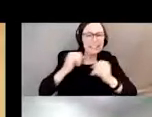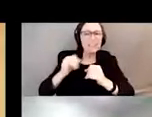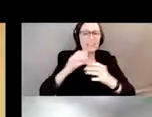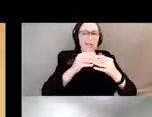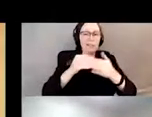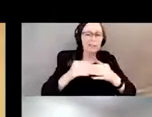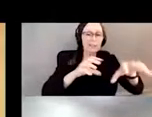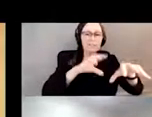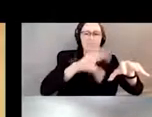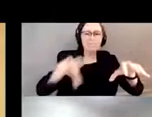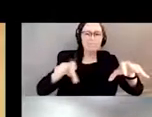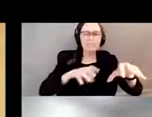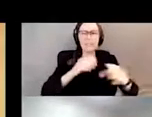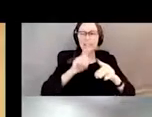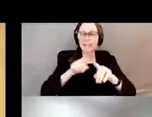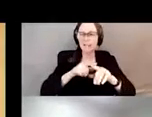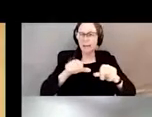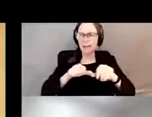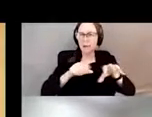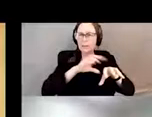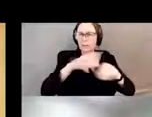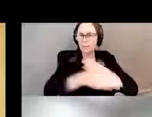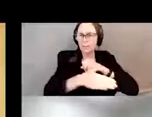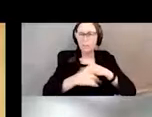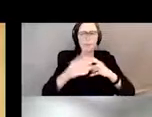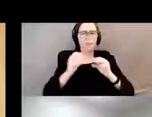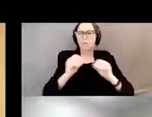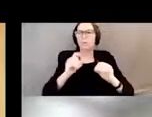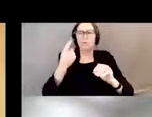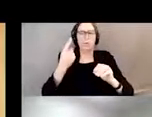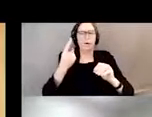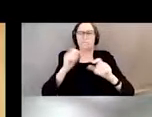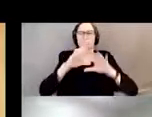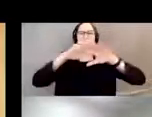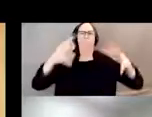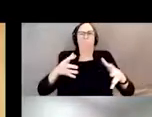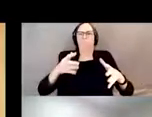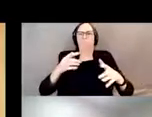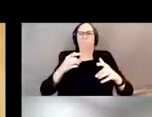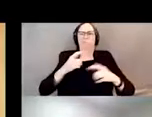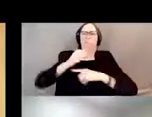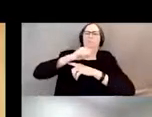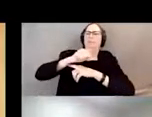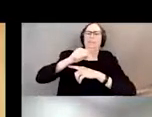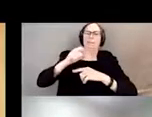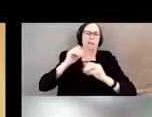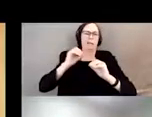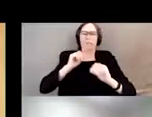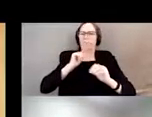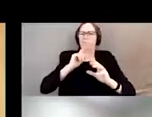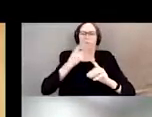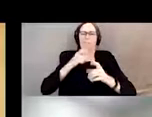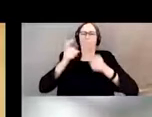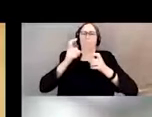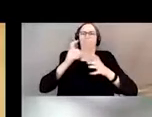different frontiers, but there's no overarching ideology, okay, no command structure overall. The